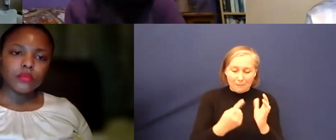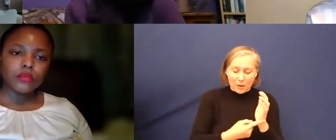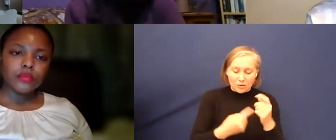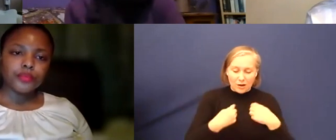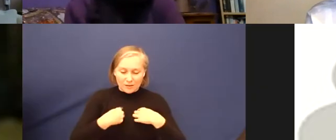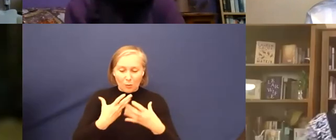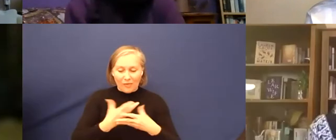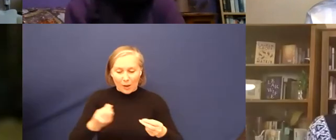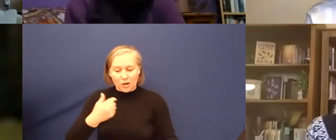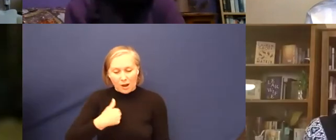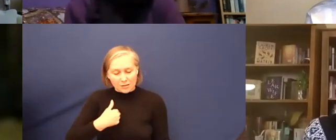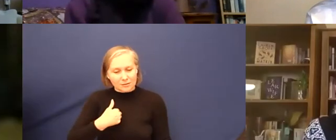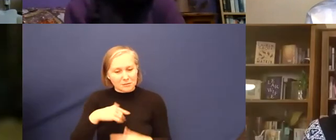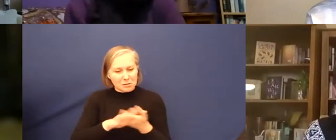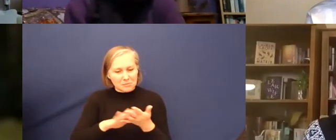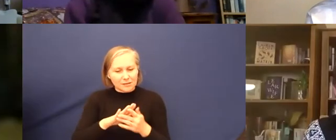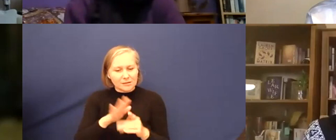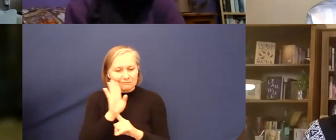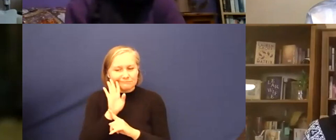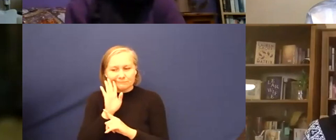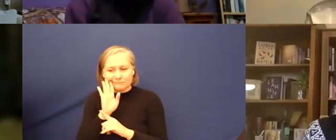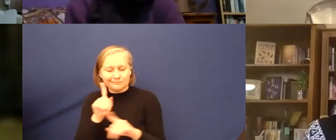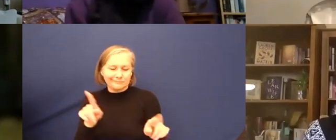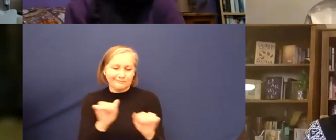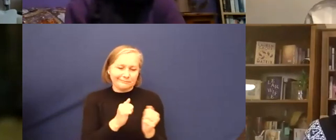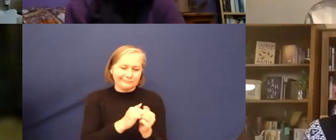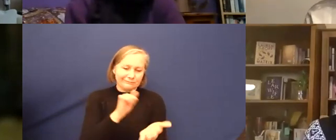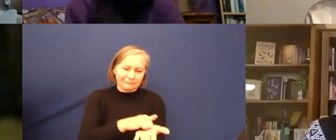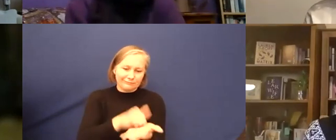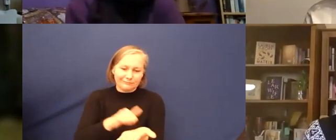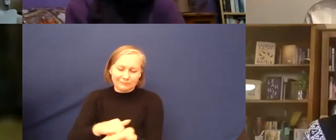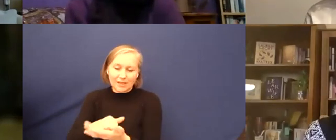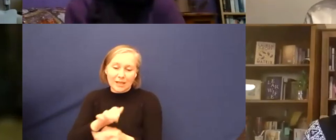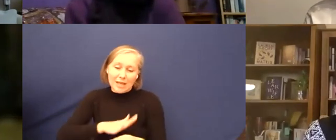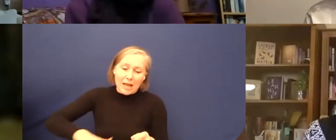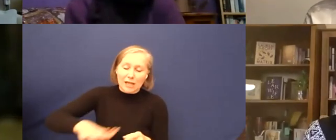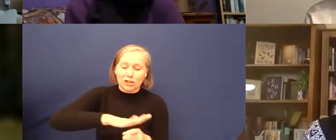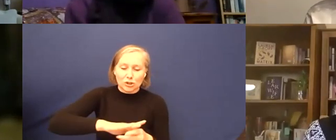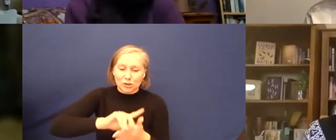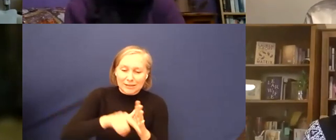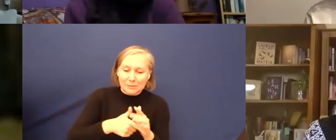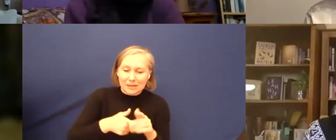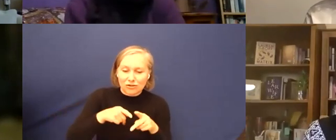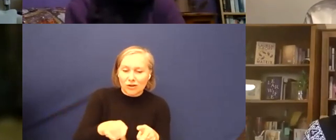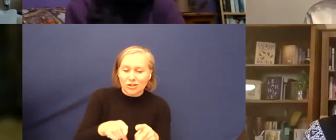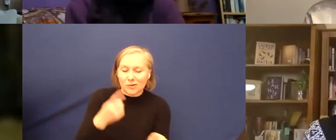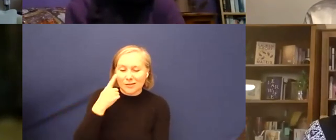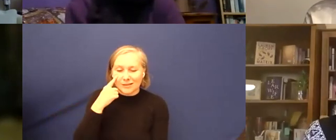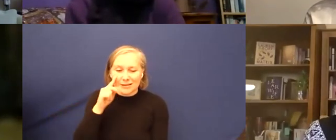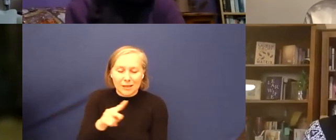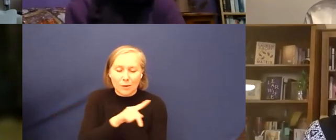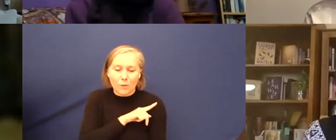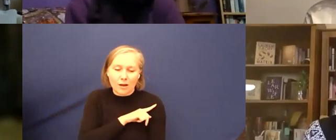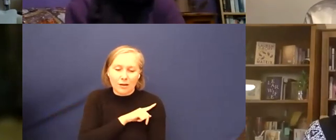mind, just listening to all of you about it. And so the national disability strategy, we can kind of see why it's not fit for